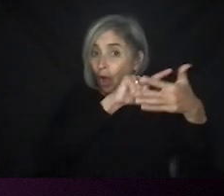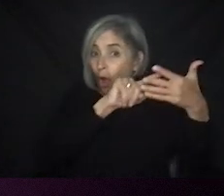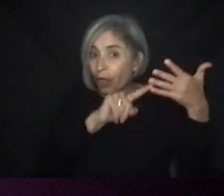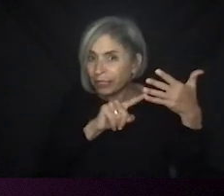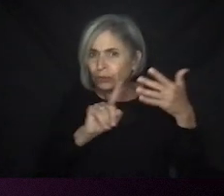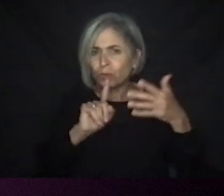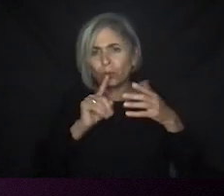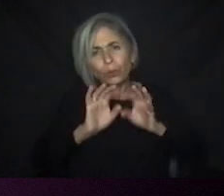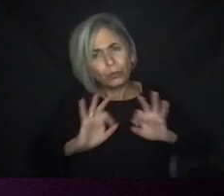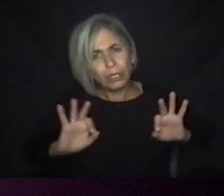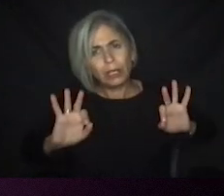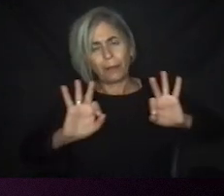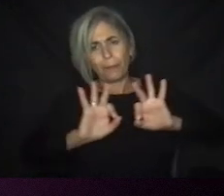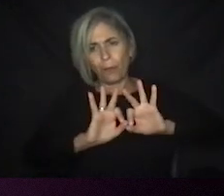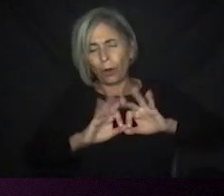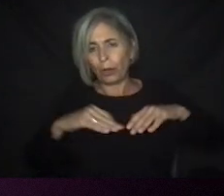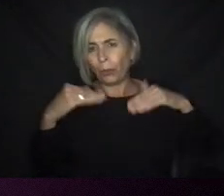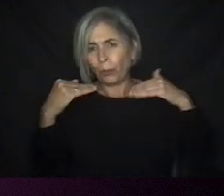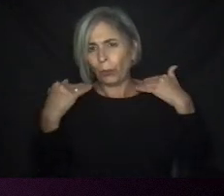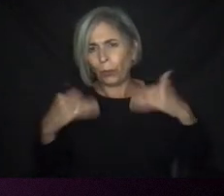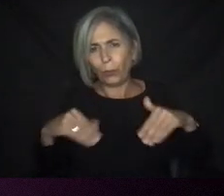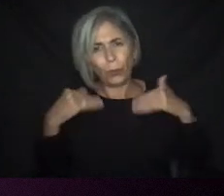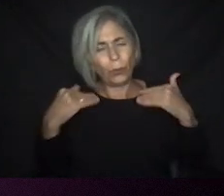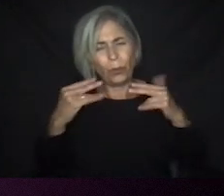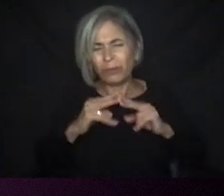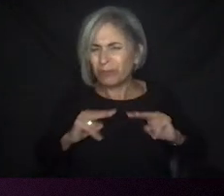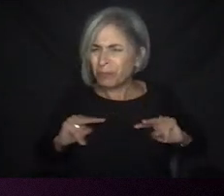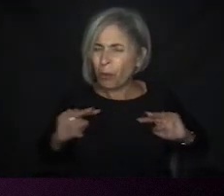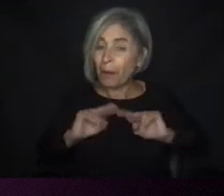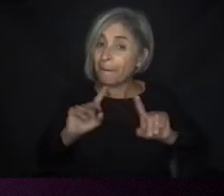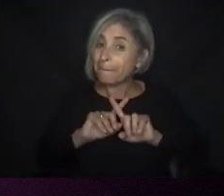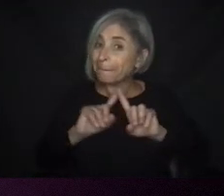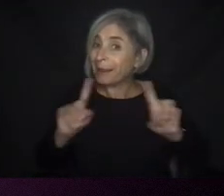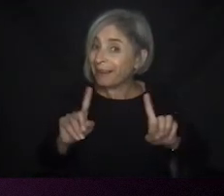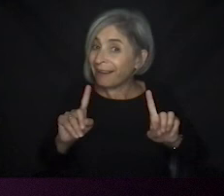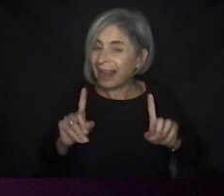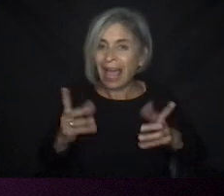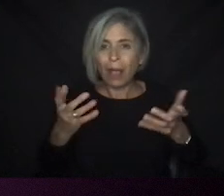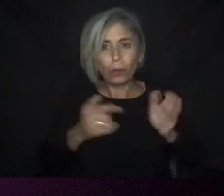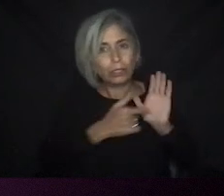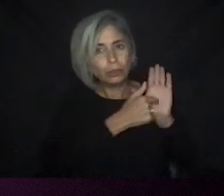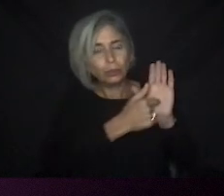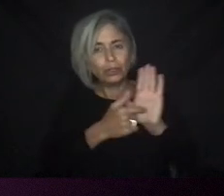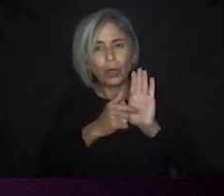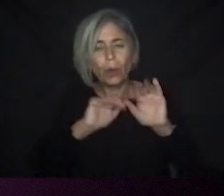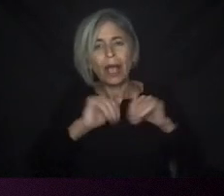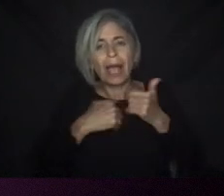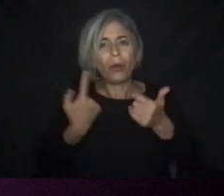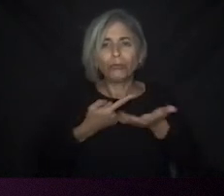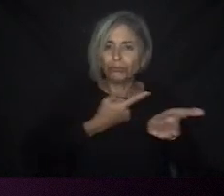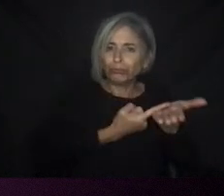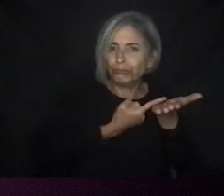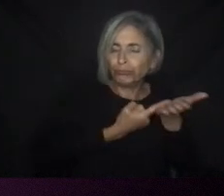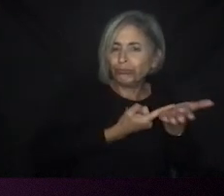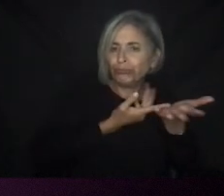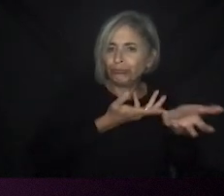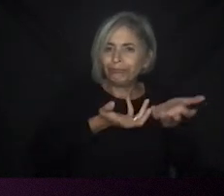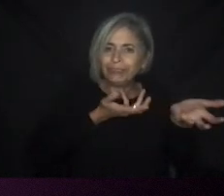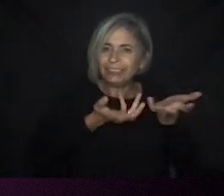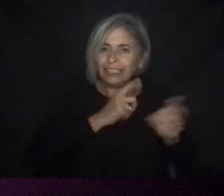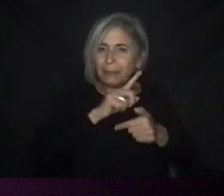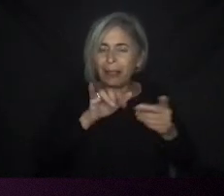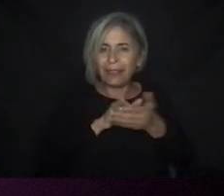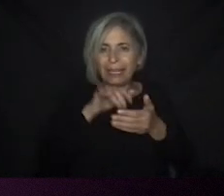super important. They're vital. But what I want to highlight is how we talk about them